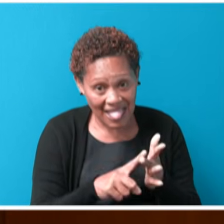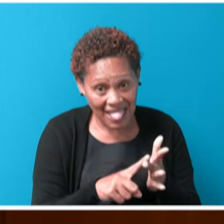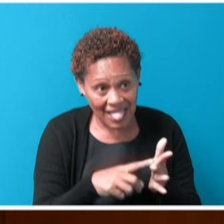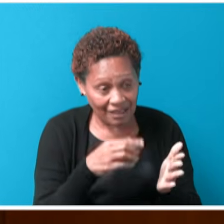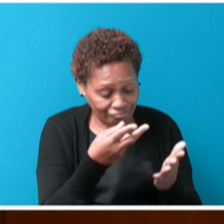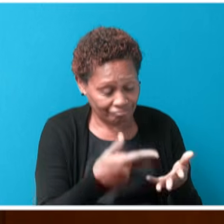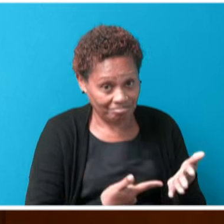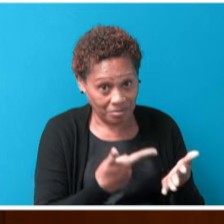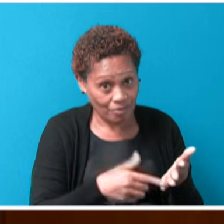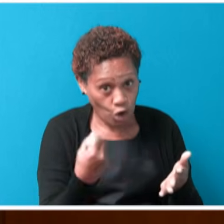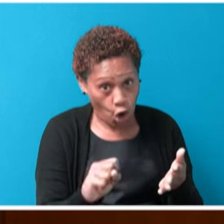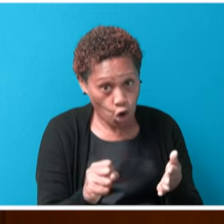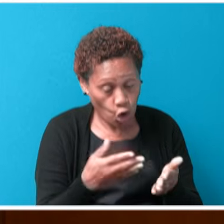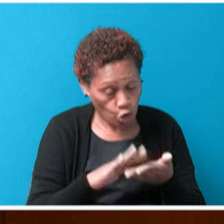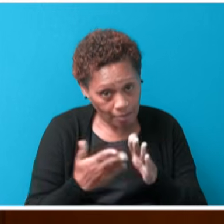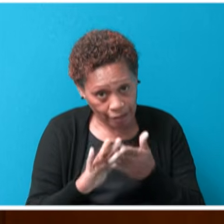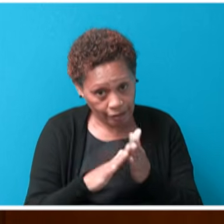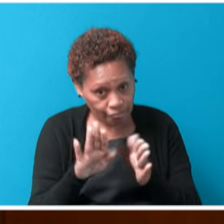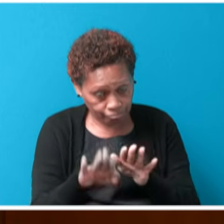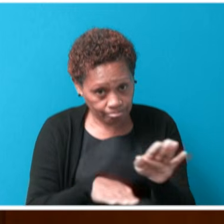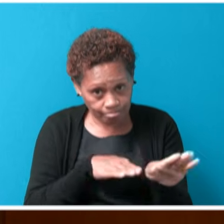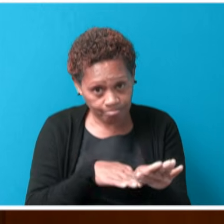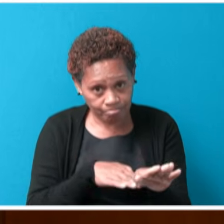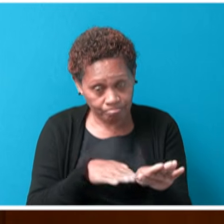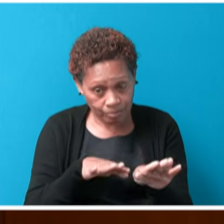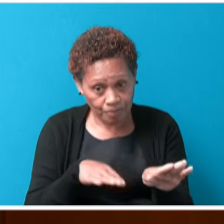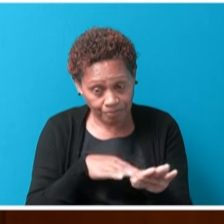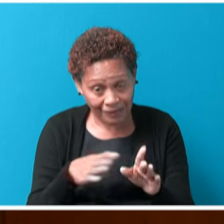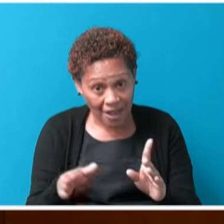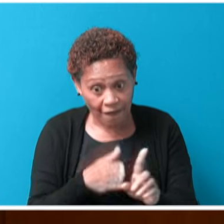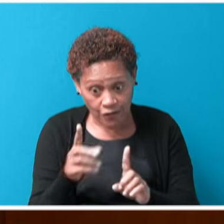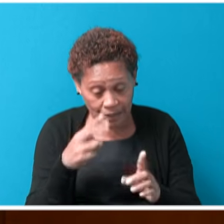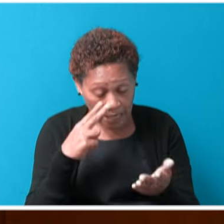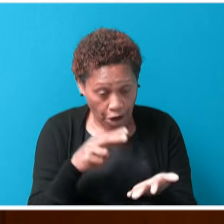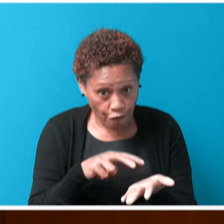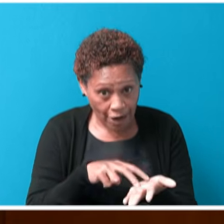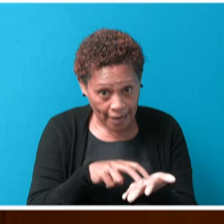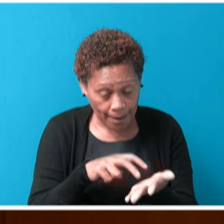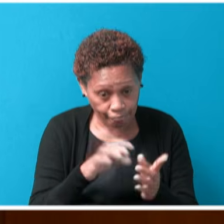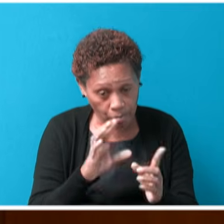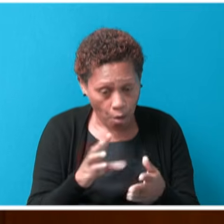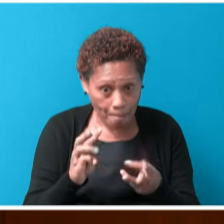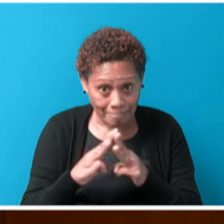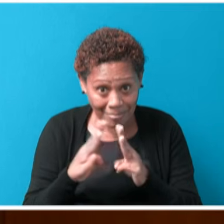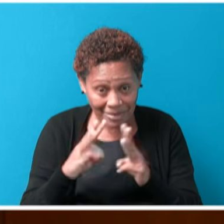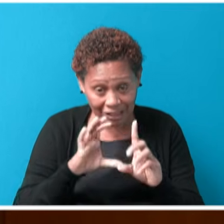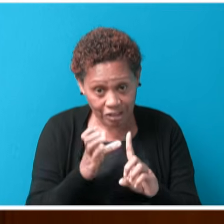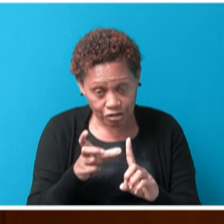left behind; diversity, recognizing Fiji's multicultural identity as a national